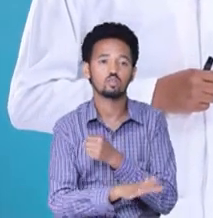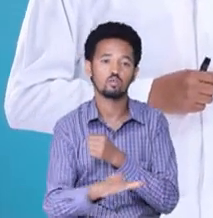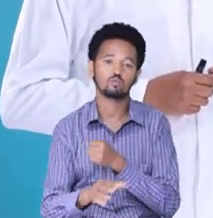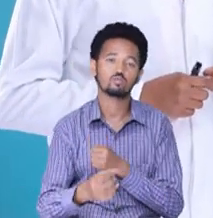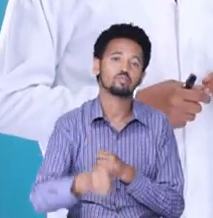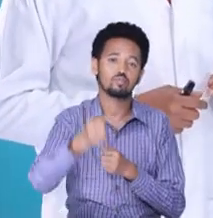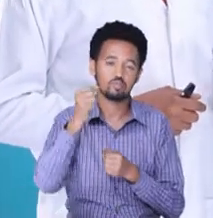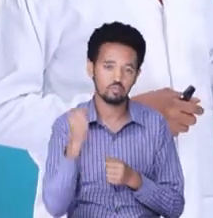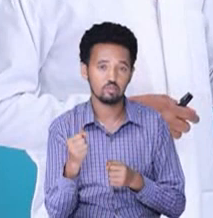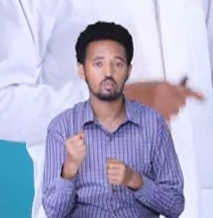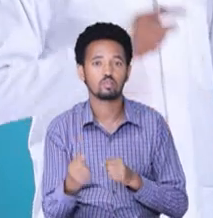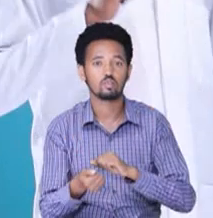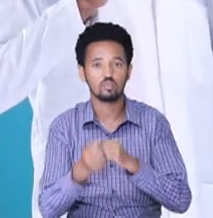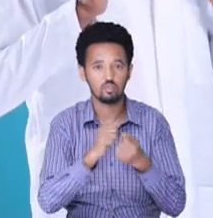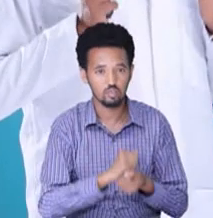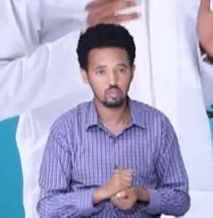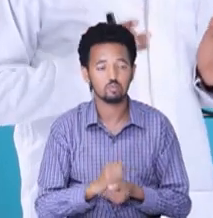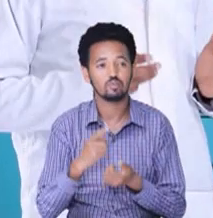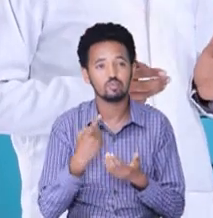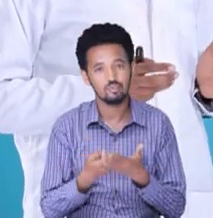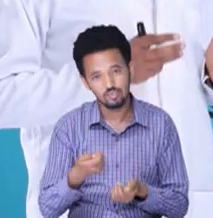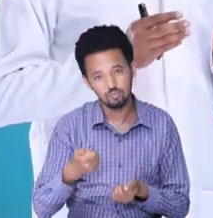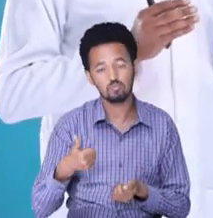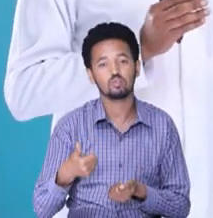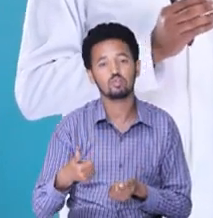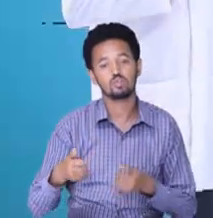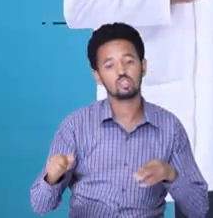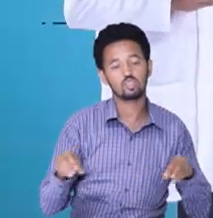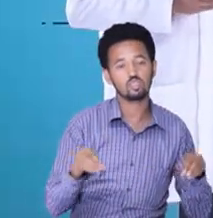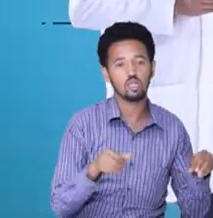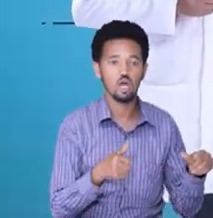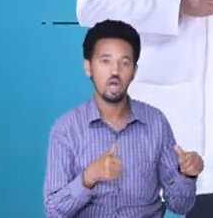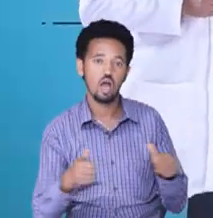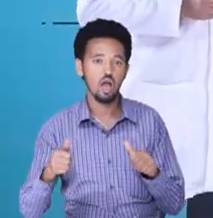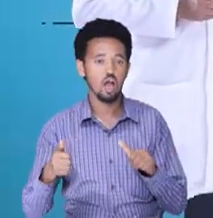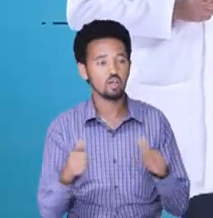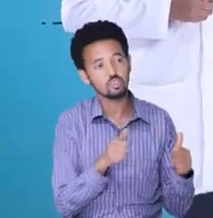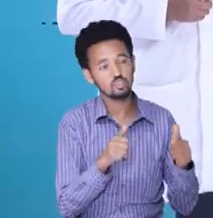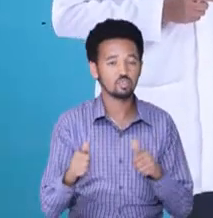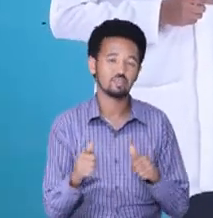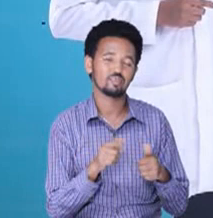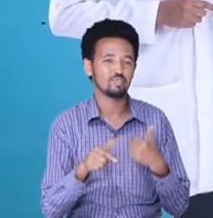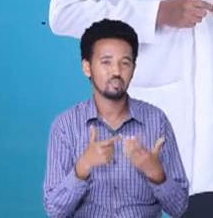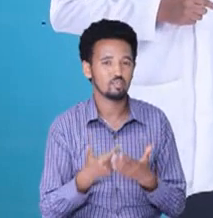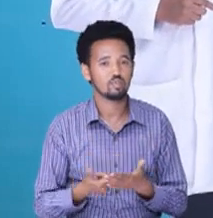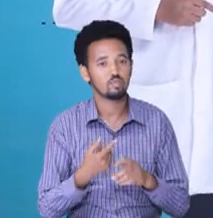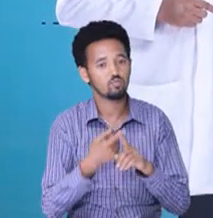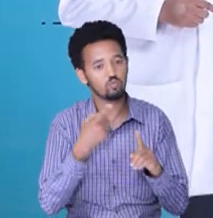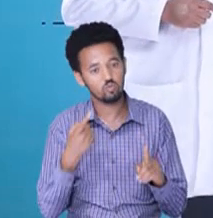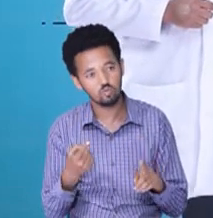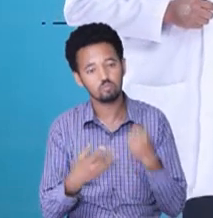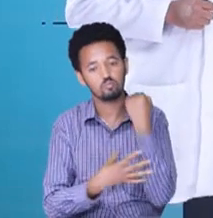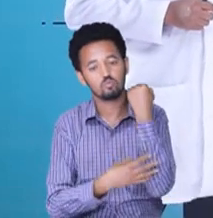course of the revolution. The immediate action that led to the French Revolution came from